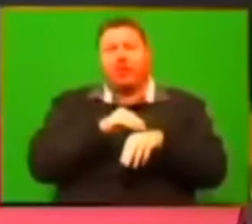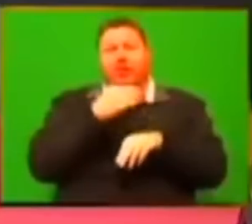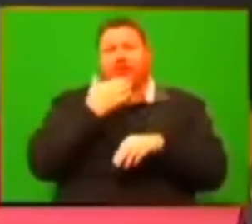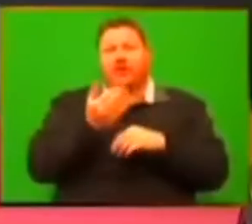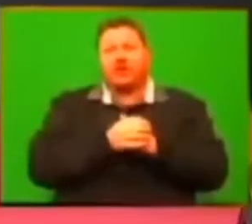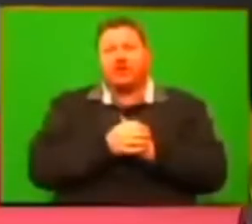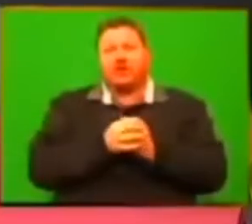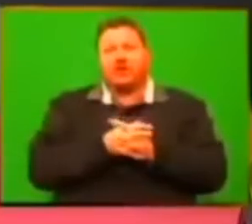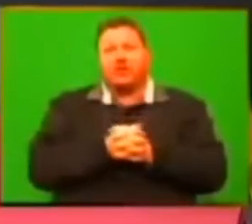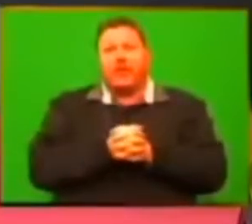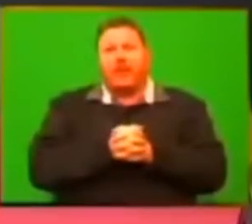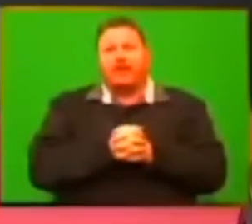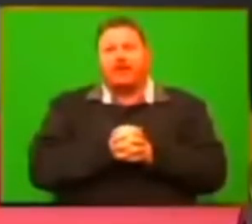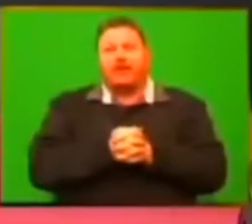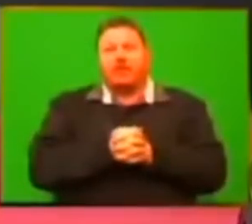must proceed.